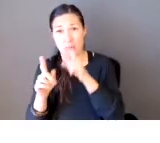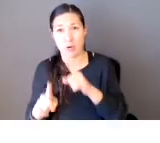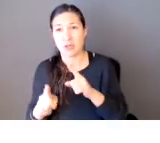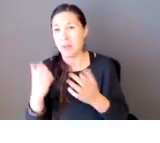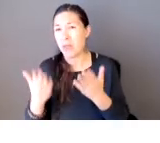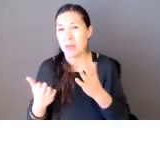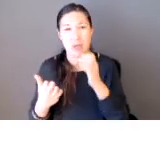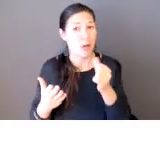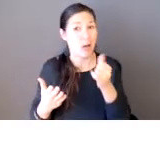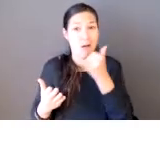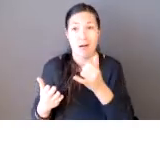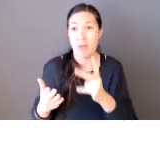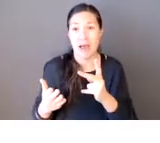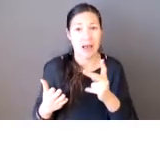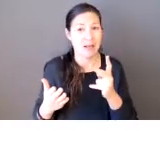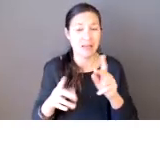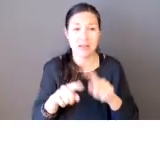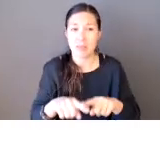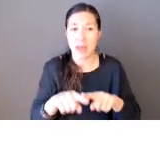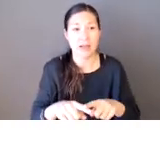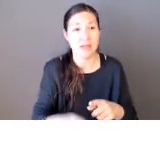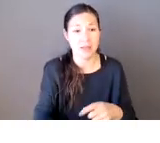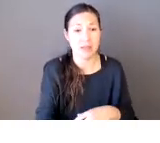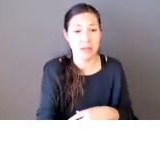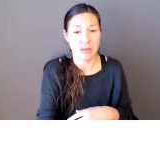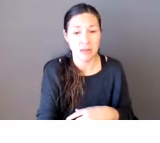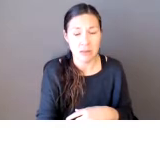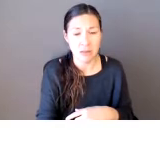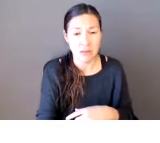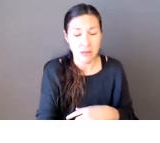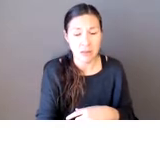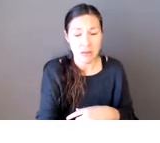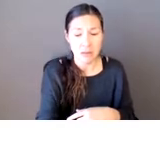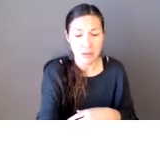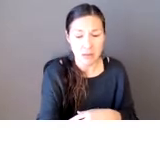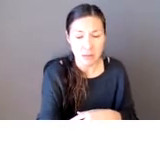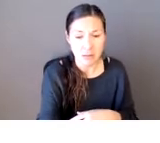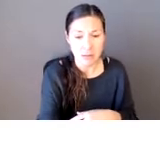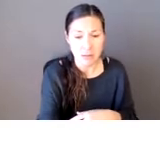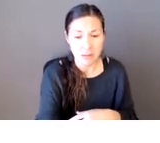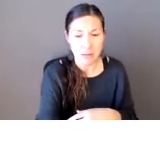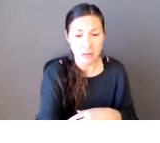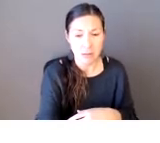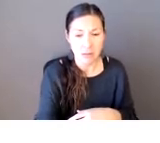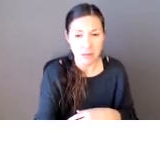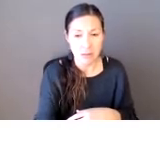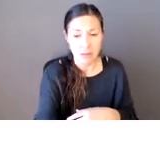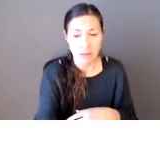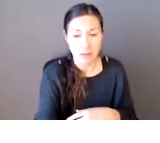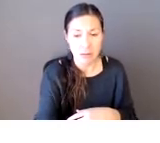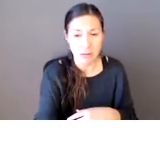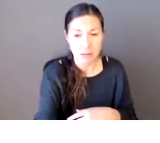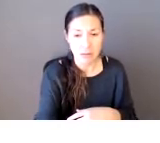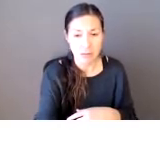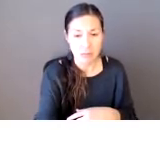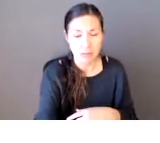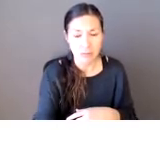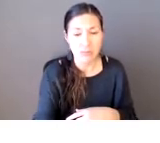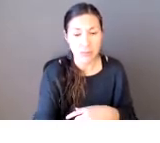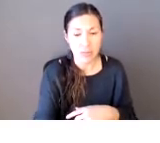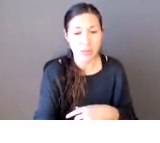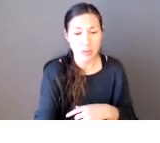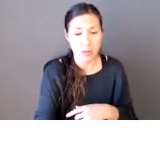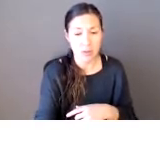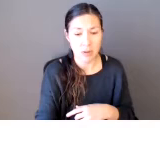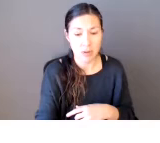out. If it's screened in, it goes to an investigation, and overall, our investigations